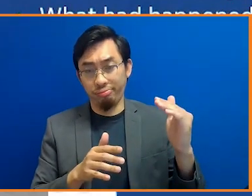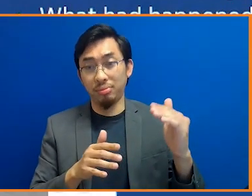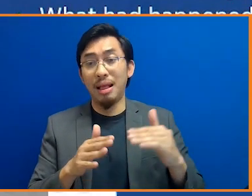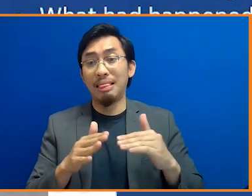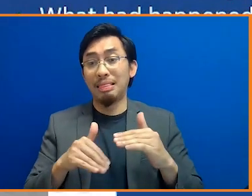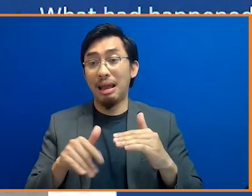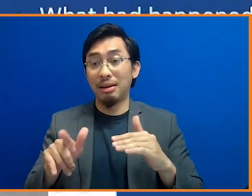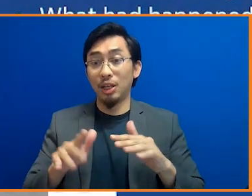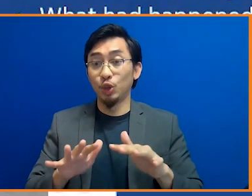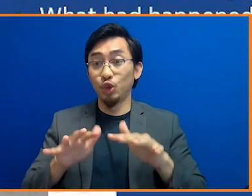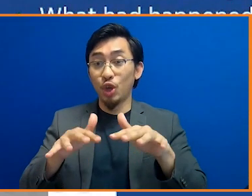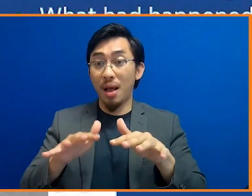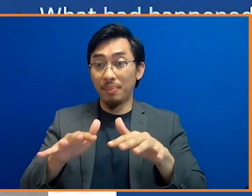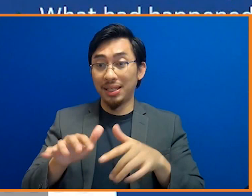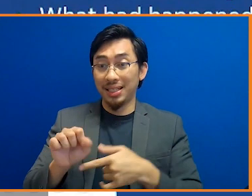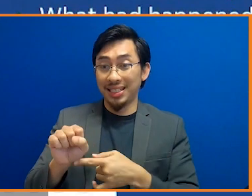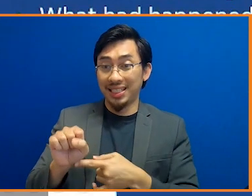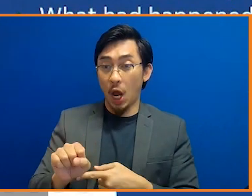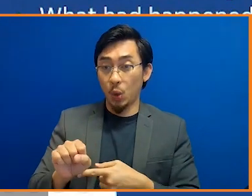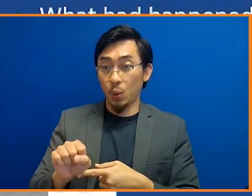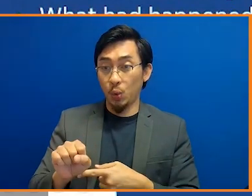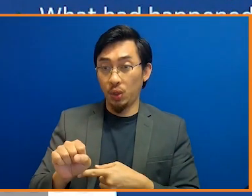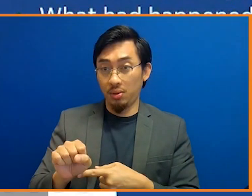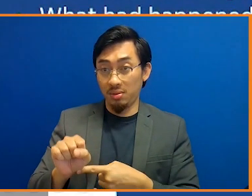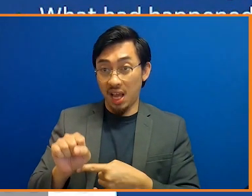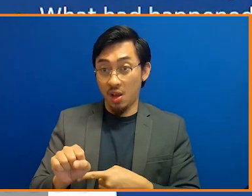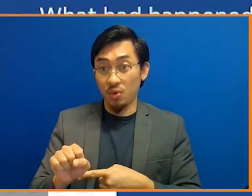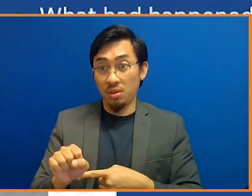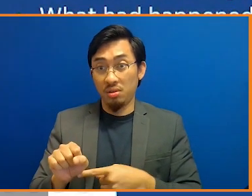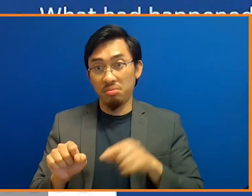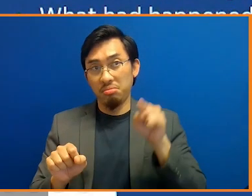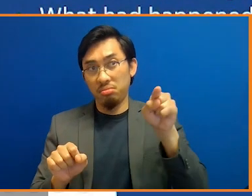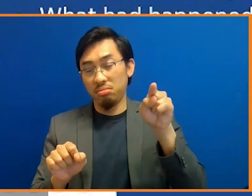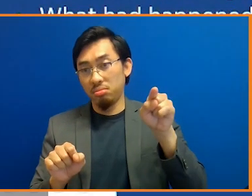the tsunami wave to the south of the area.